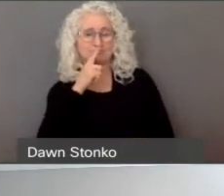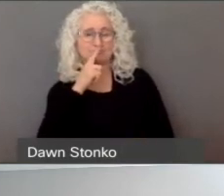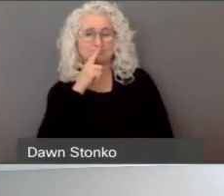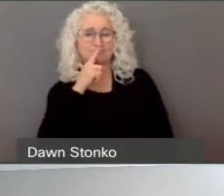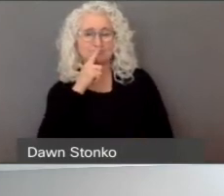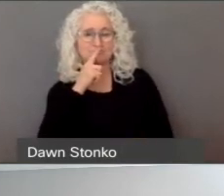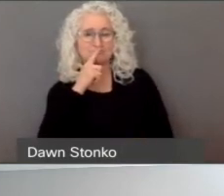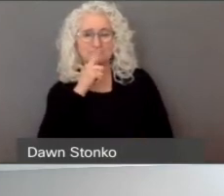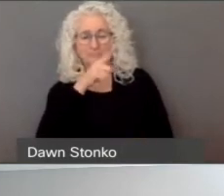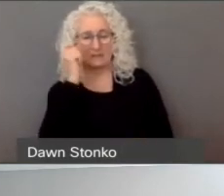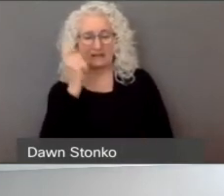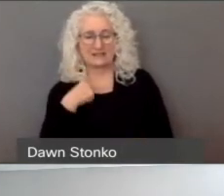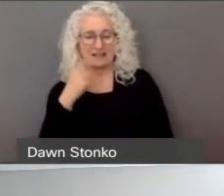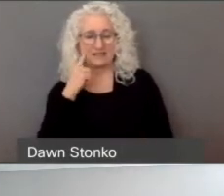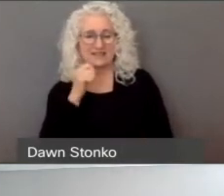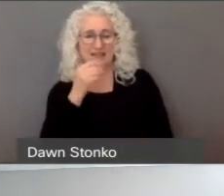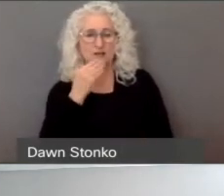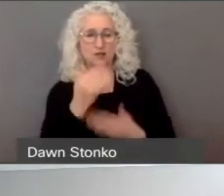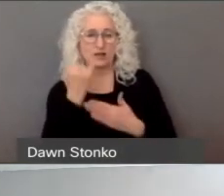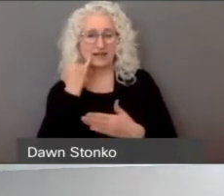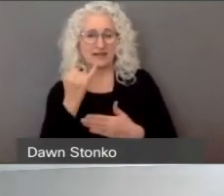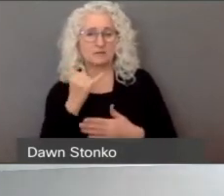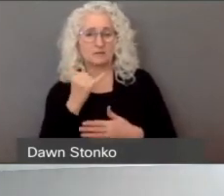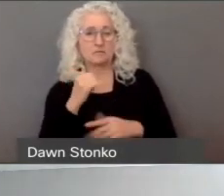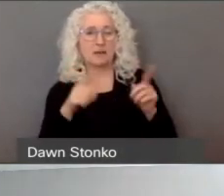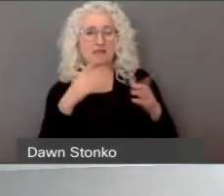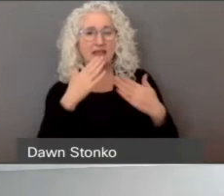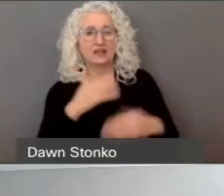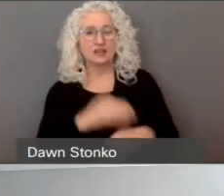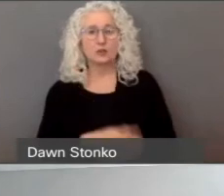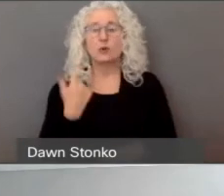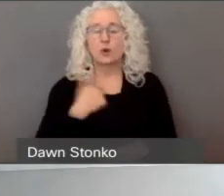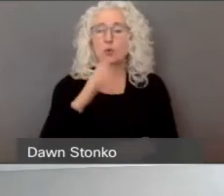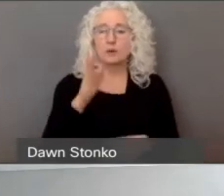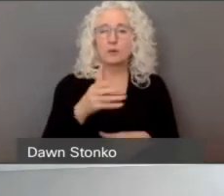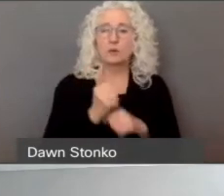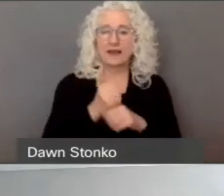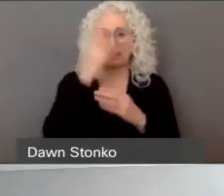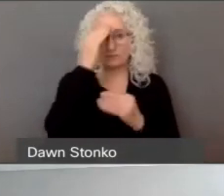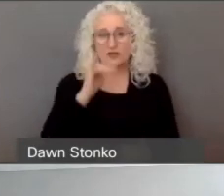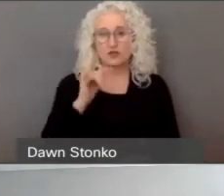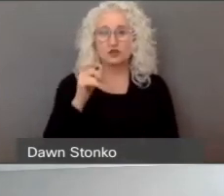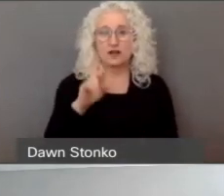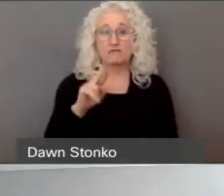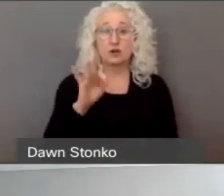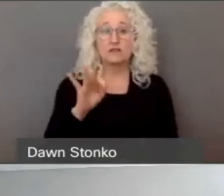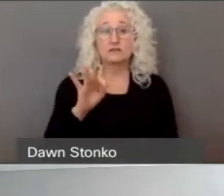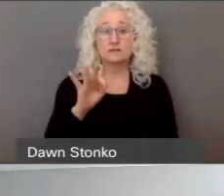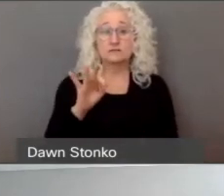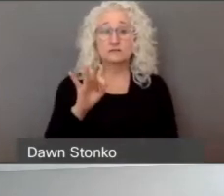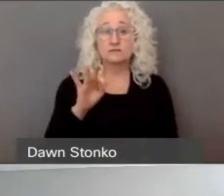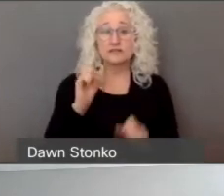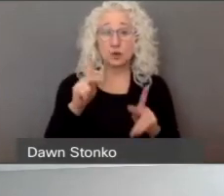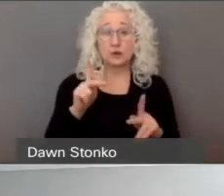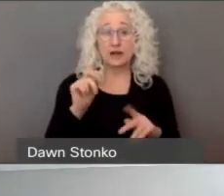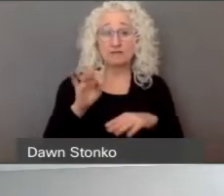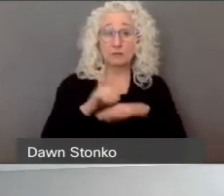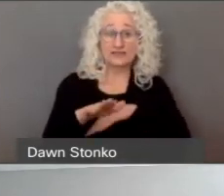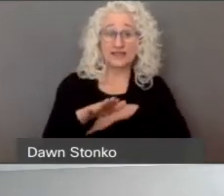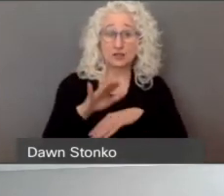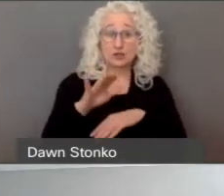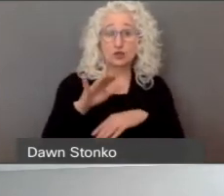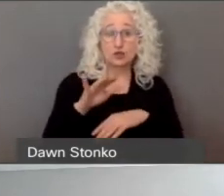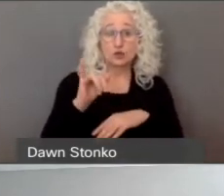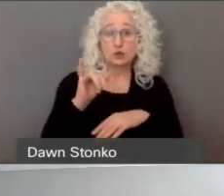just not a good idea. But thank you. Yeah, we'll get the information. Jennifer, is it okay if we can send you over the infographics and you send it out to